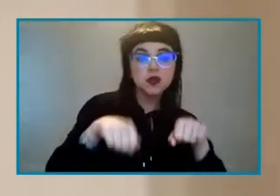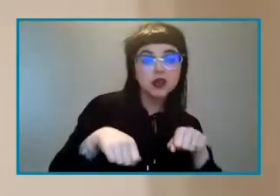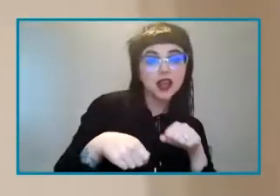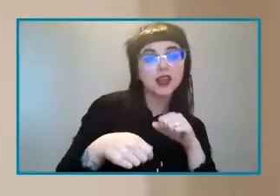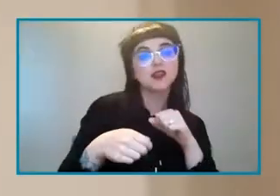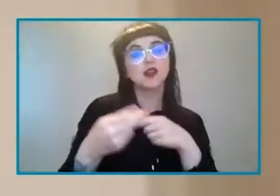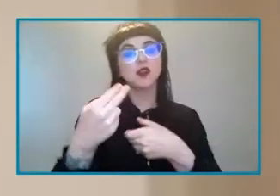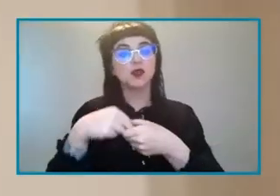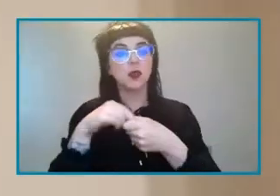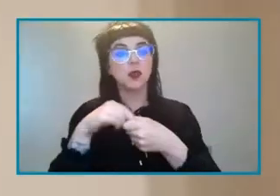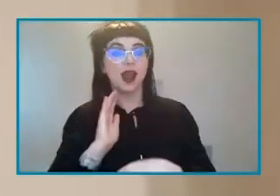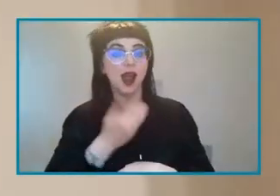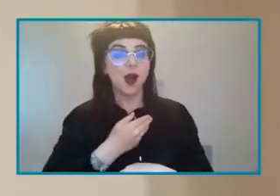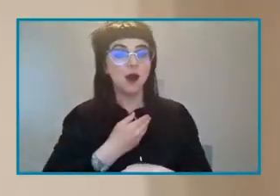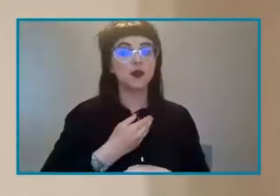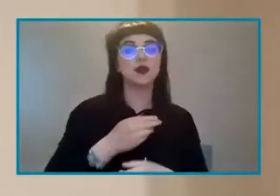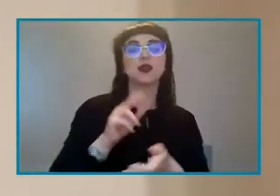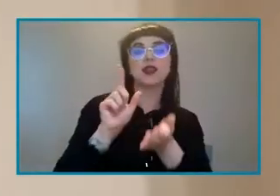at